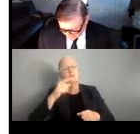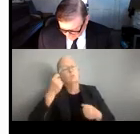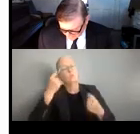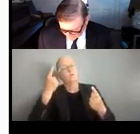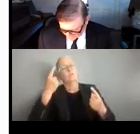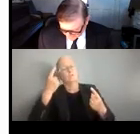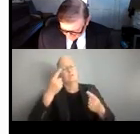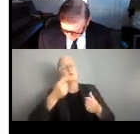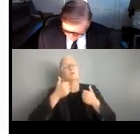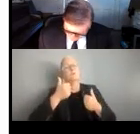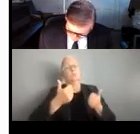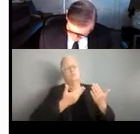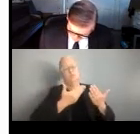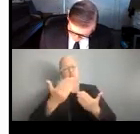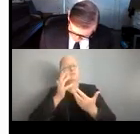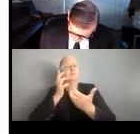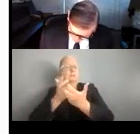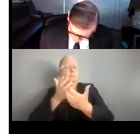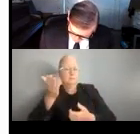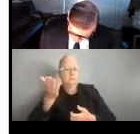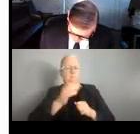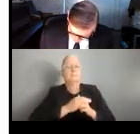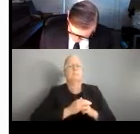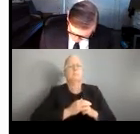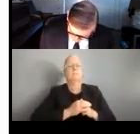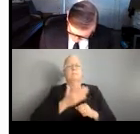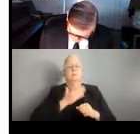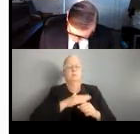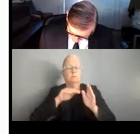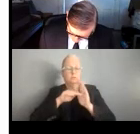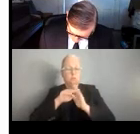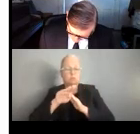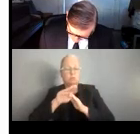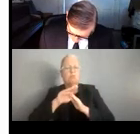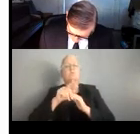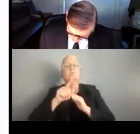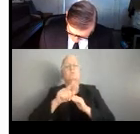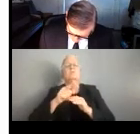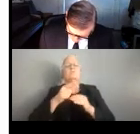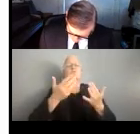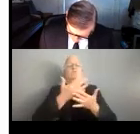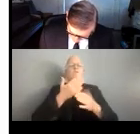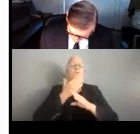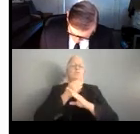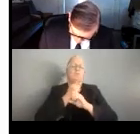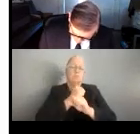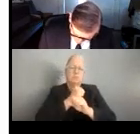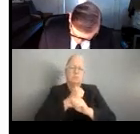them. We've got improved social protection for disabled people. We've